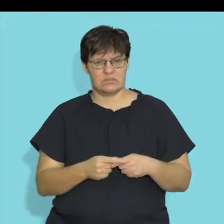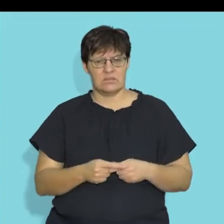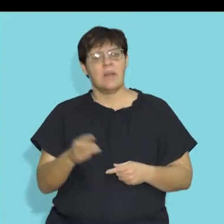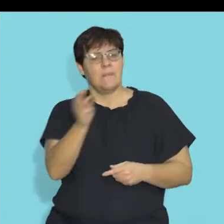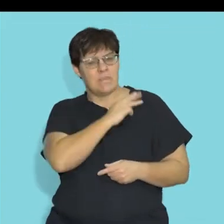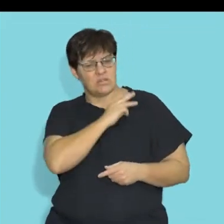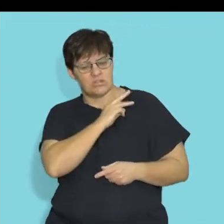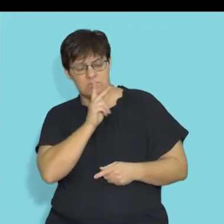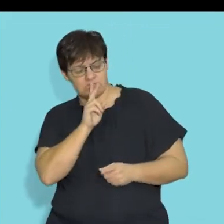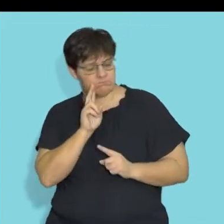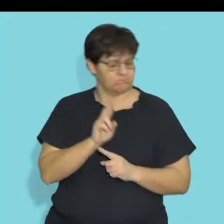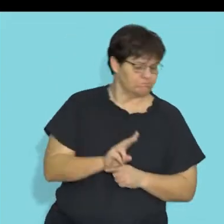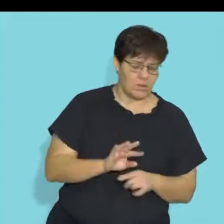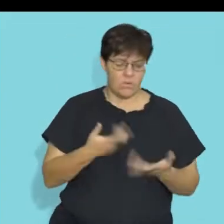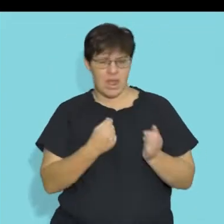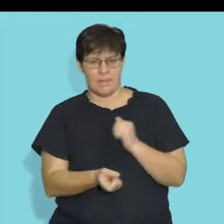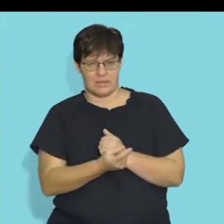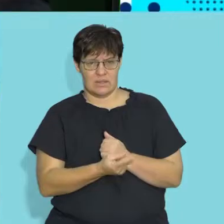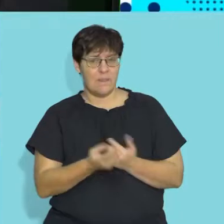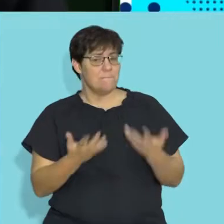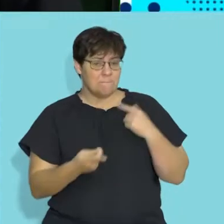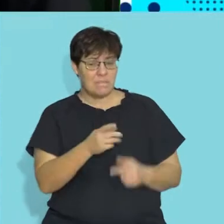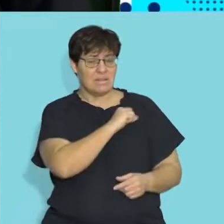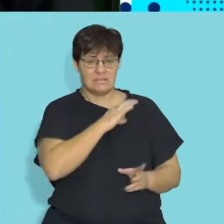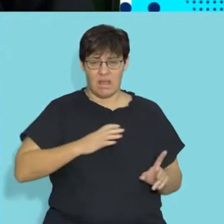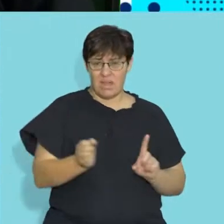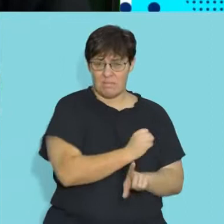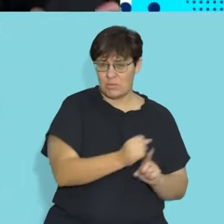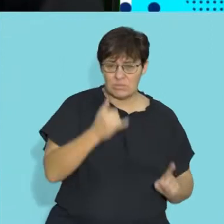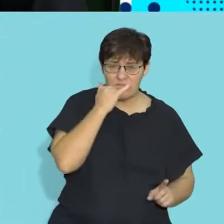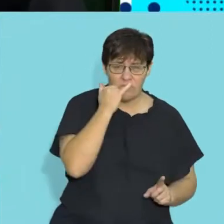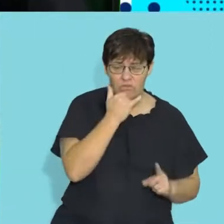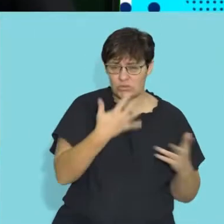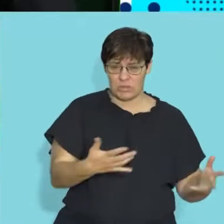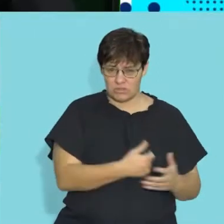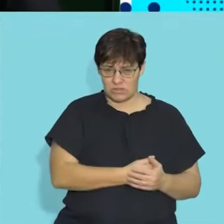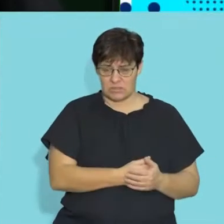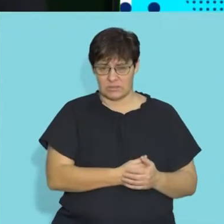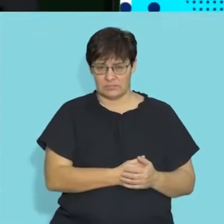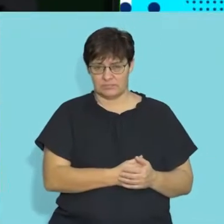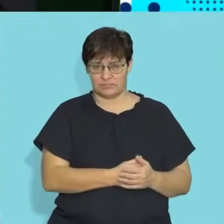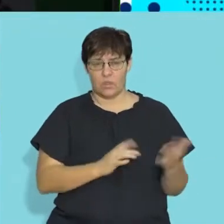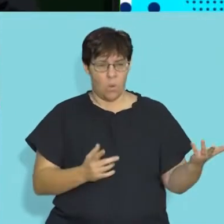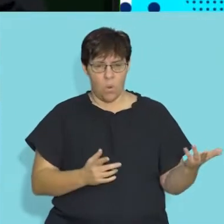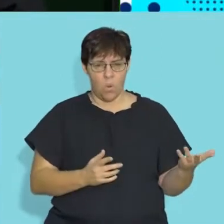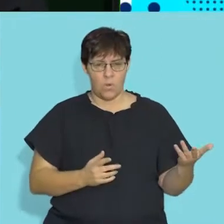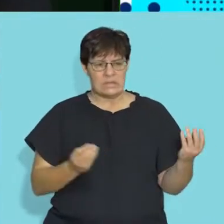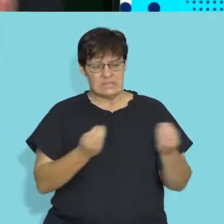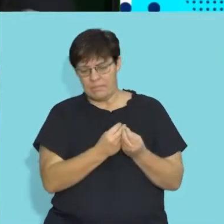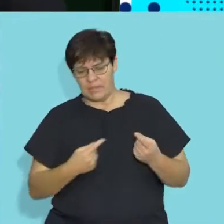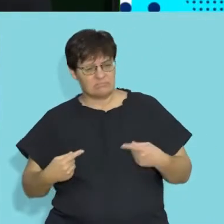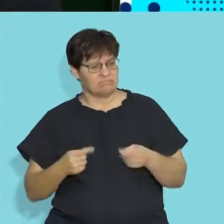Management needs to step in. Is there abuse of the telephone? Is there something